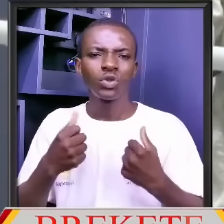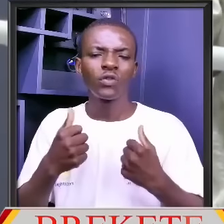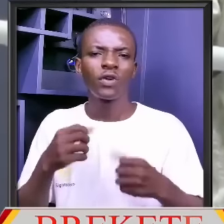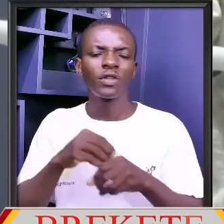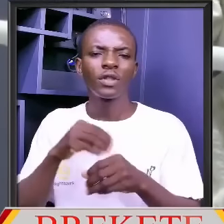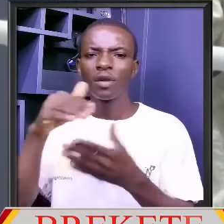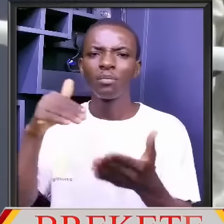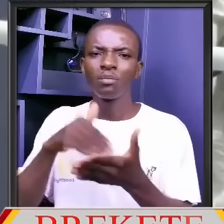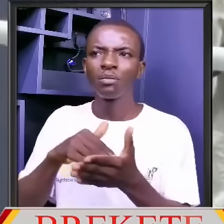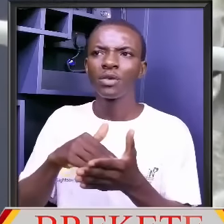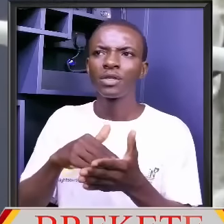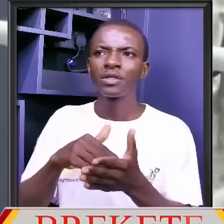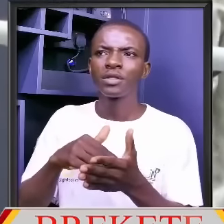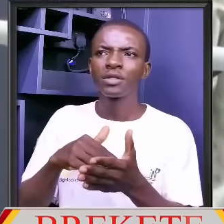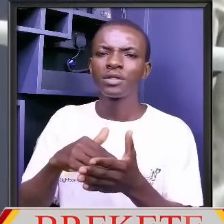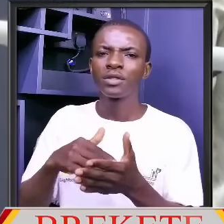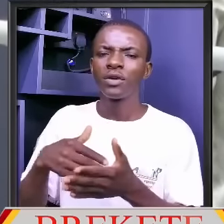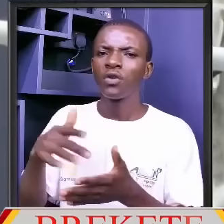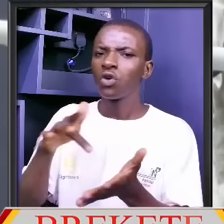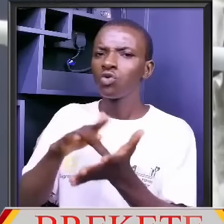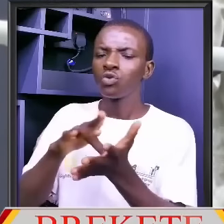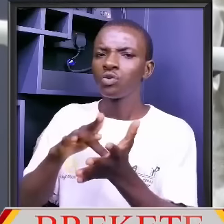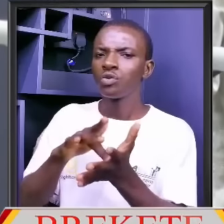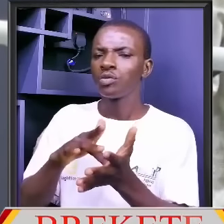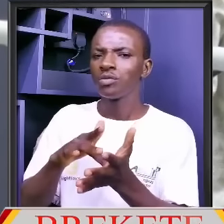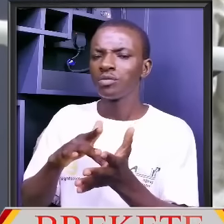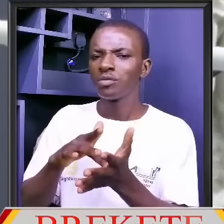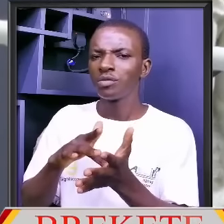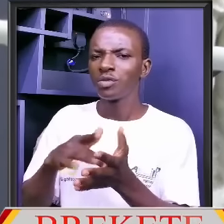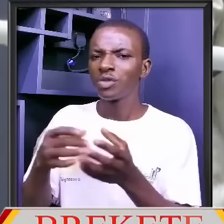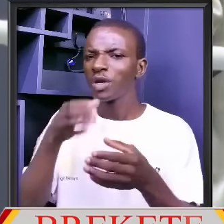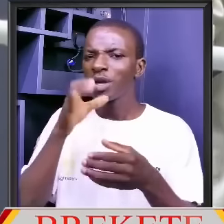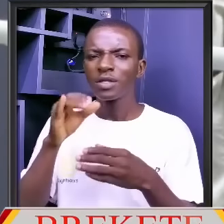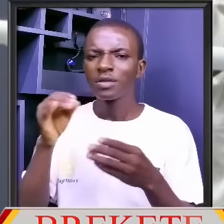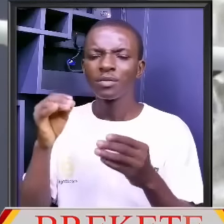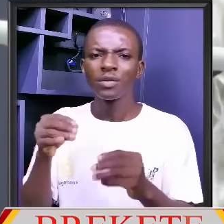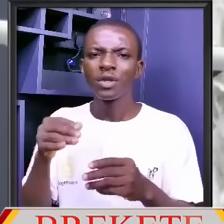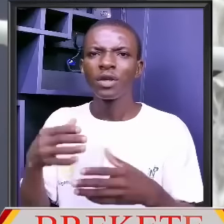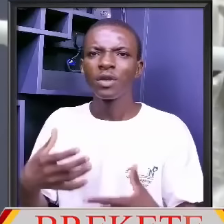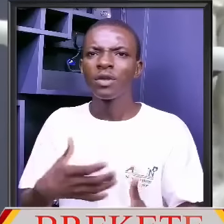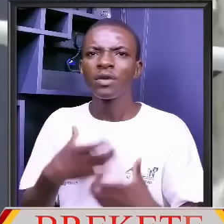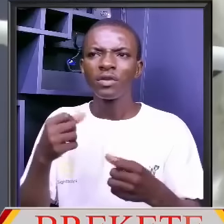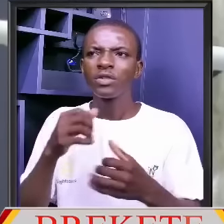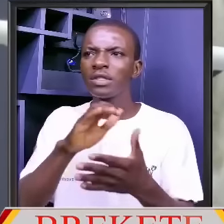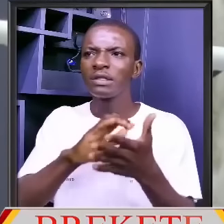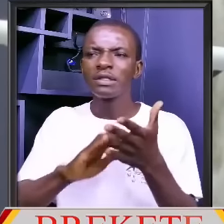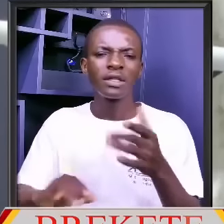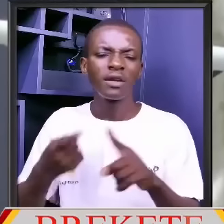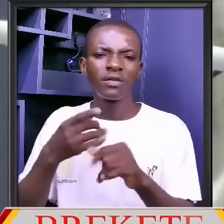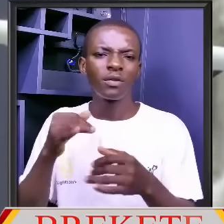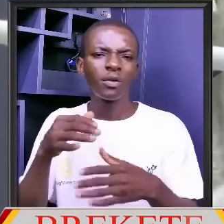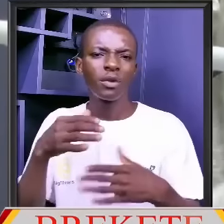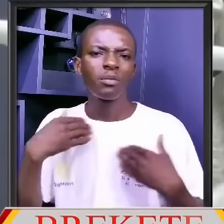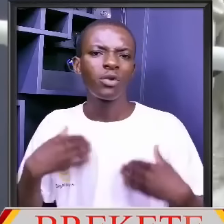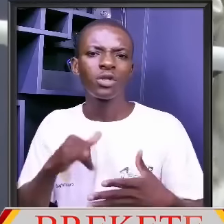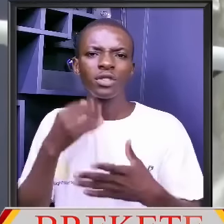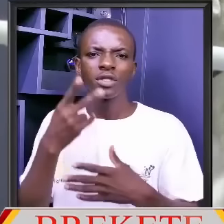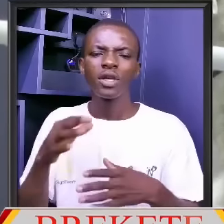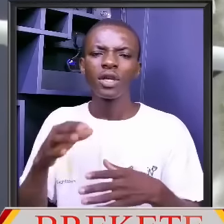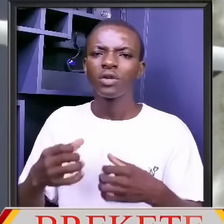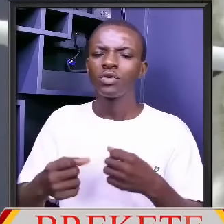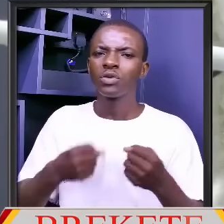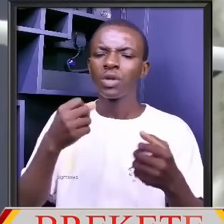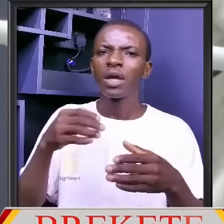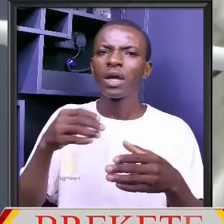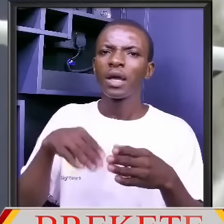in the midst of drug addicts. I don't know whether you understand. Yes, sir. Fear can't drive for your body. See the way you dey